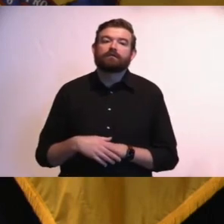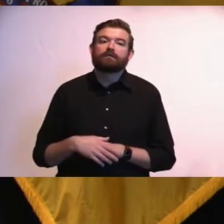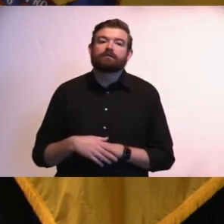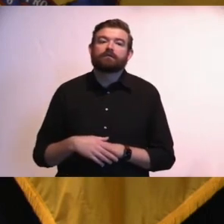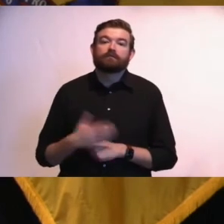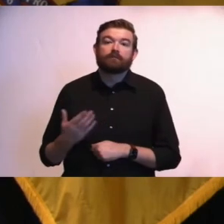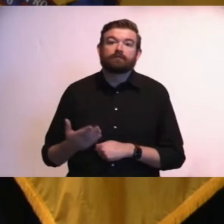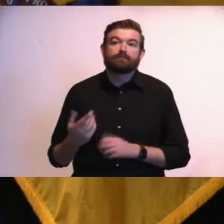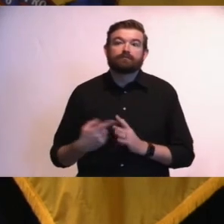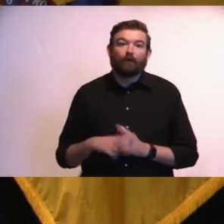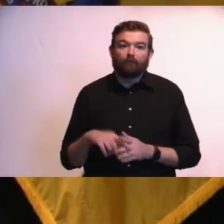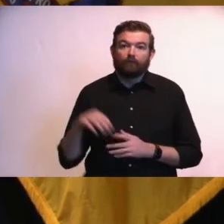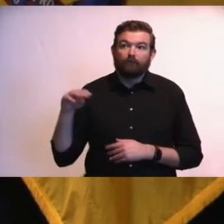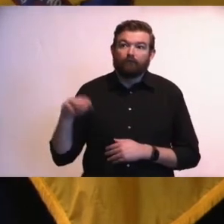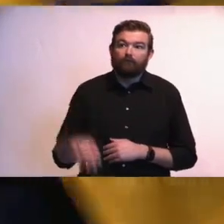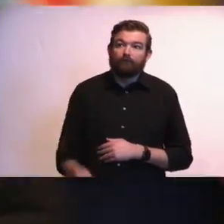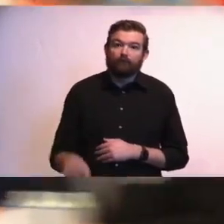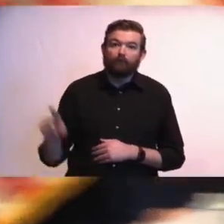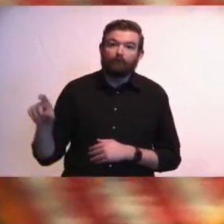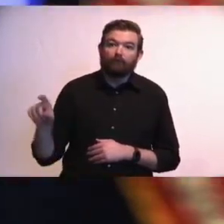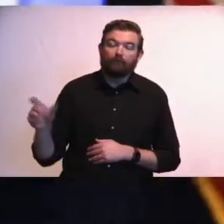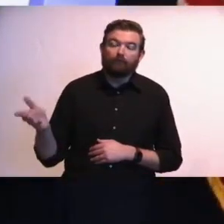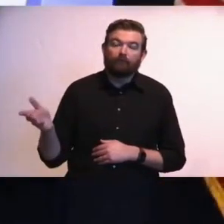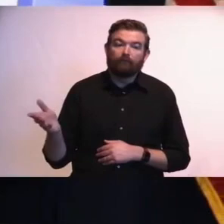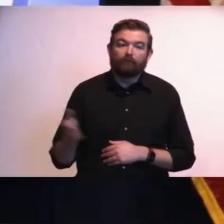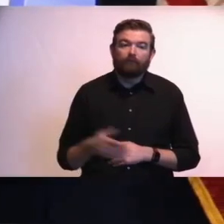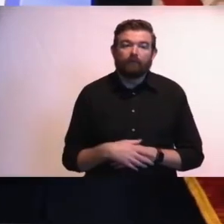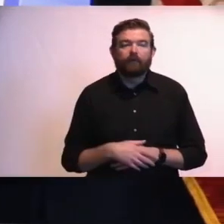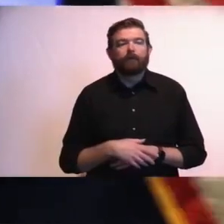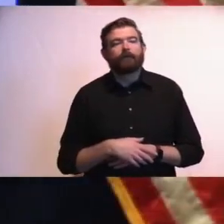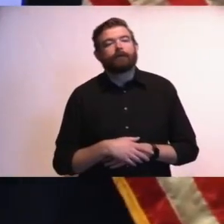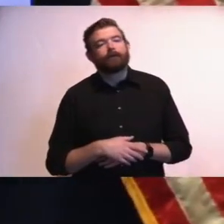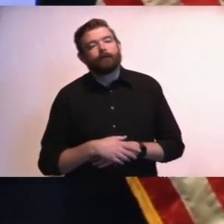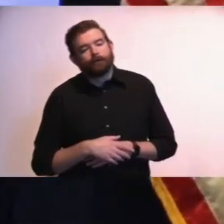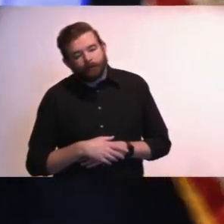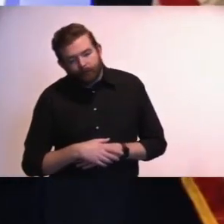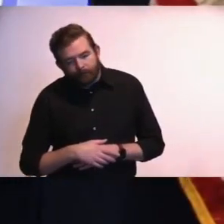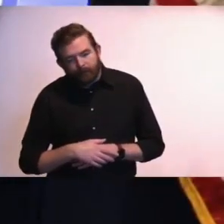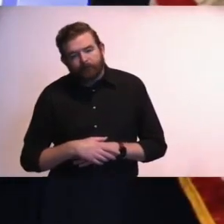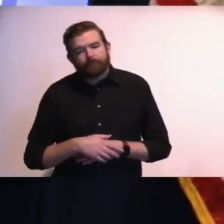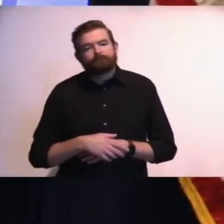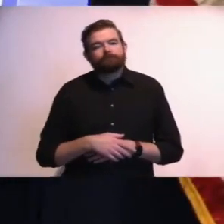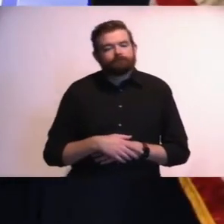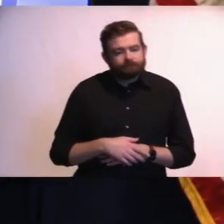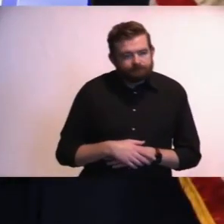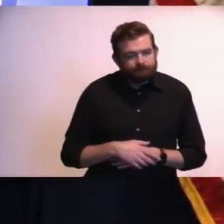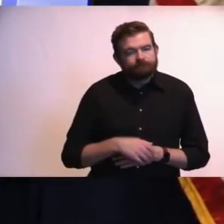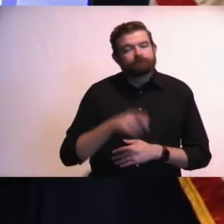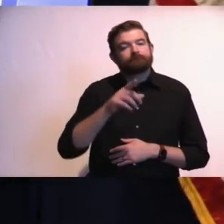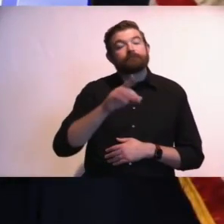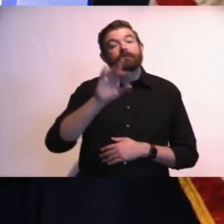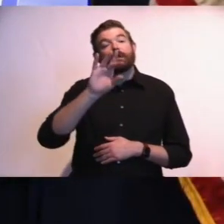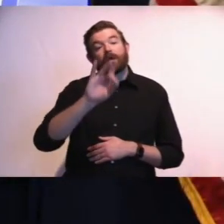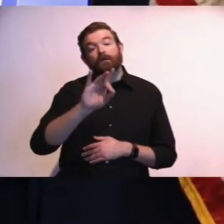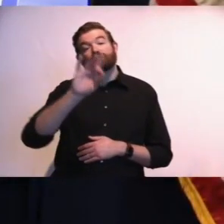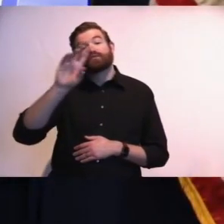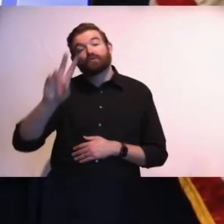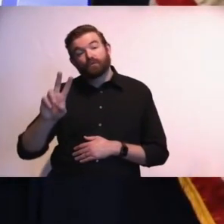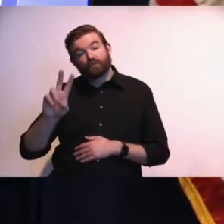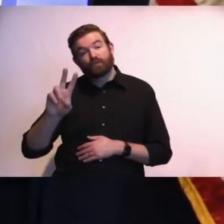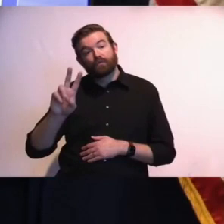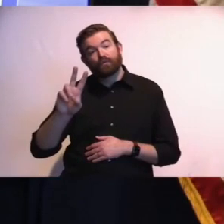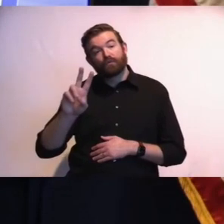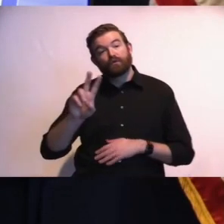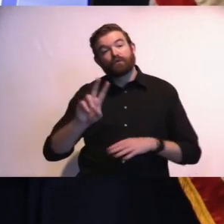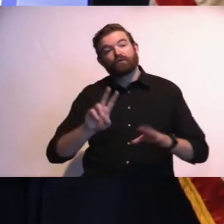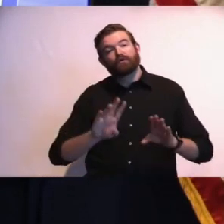trend going in the right direction? On pediatrics, right now there's 82 pediatric patients in our